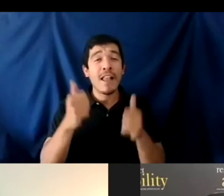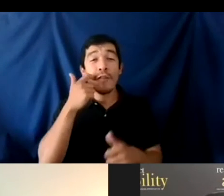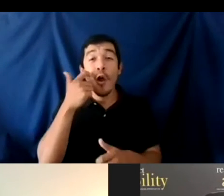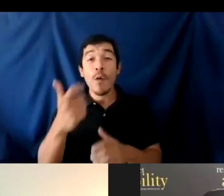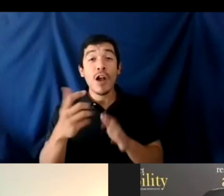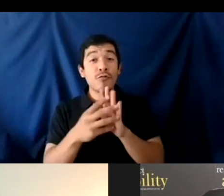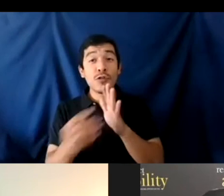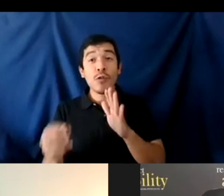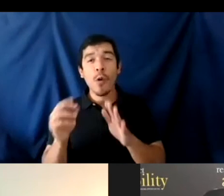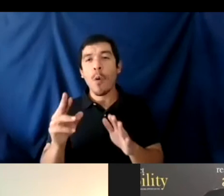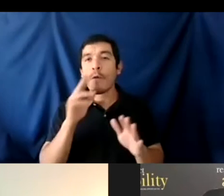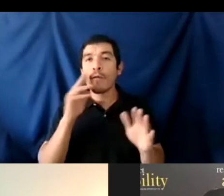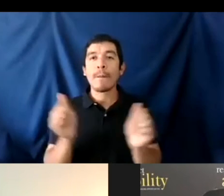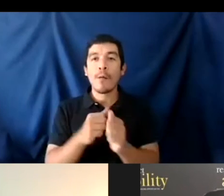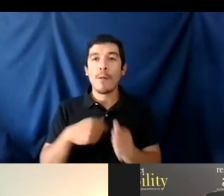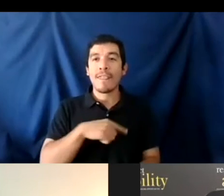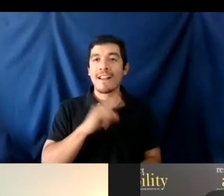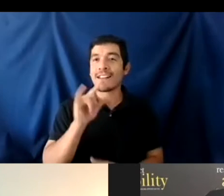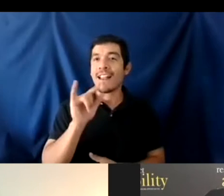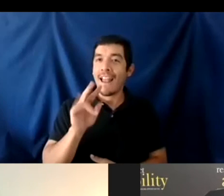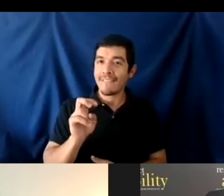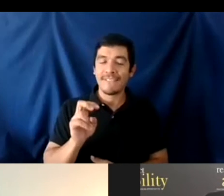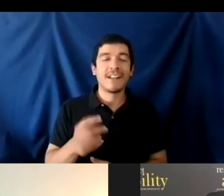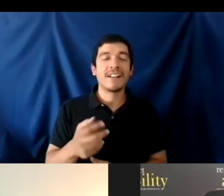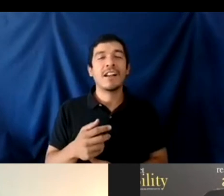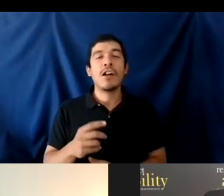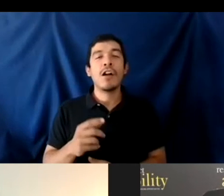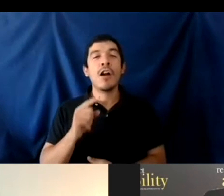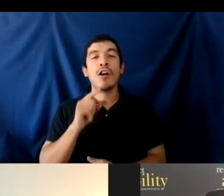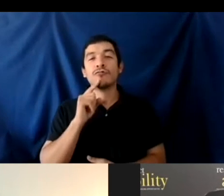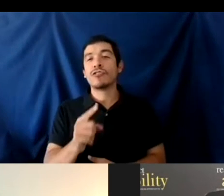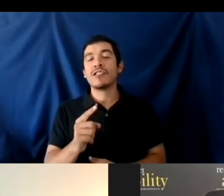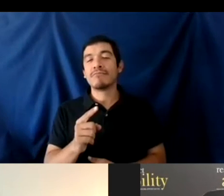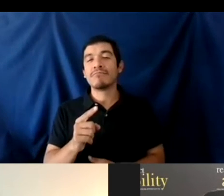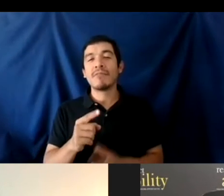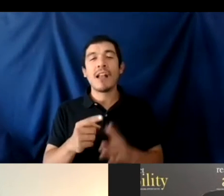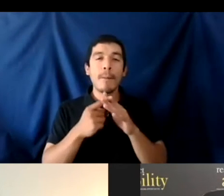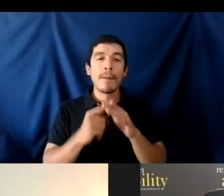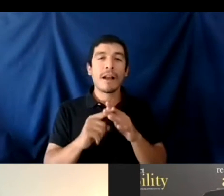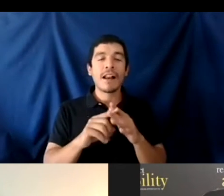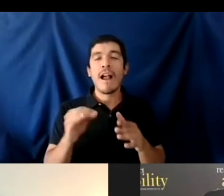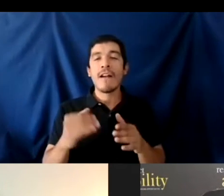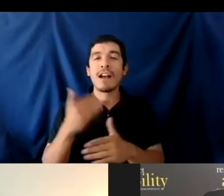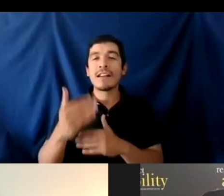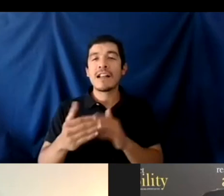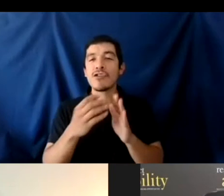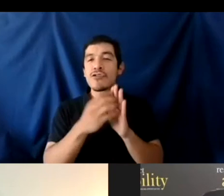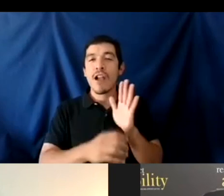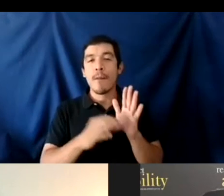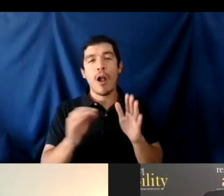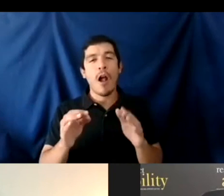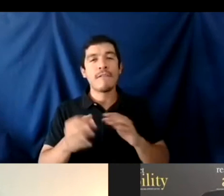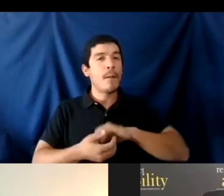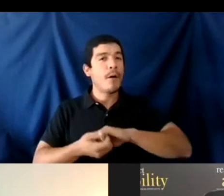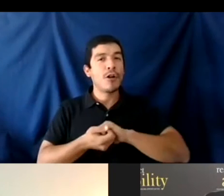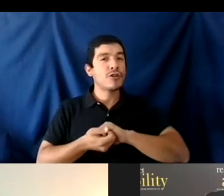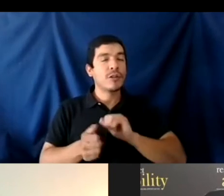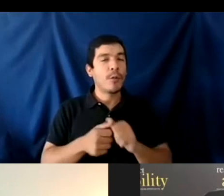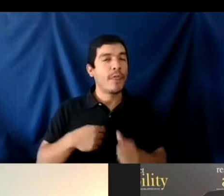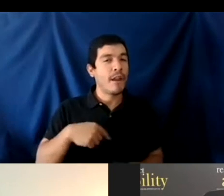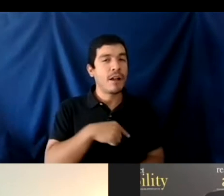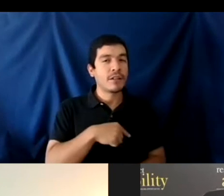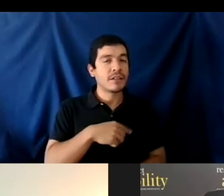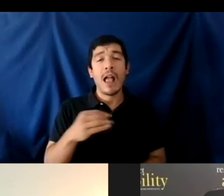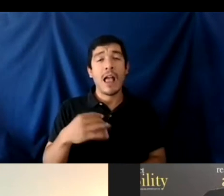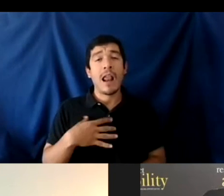or for being with us here live. It is really the beginning of a next chapter of partnership with us. And